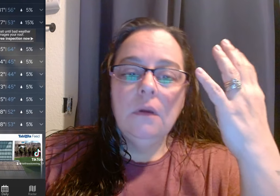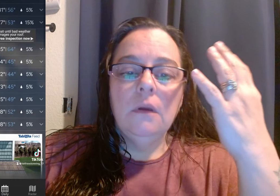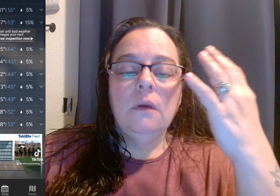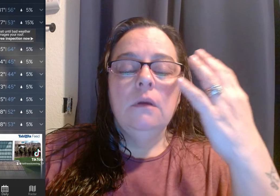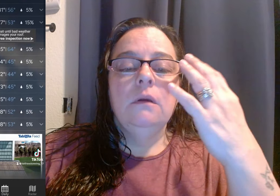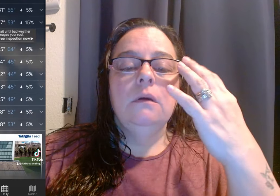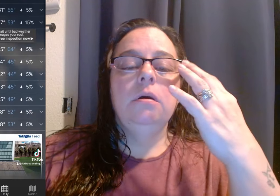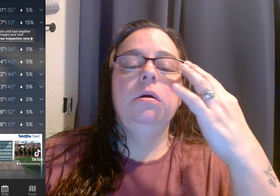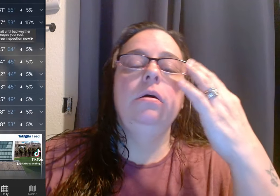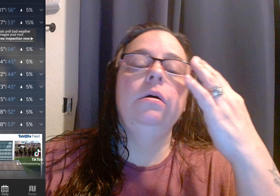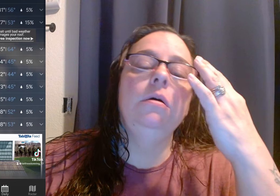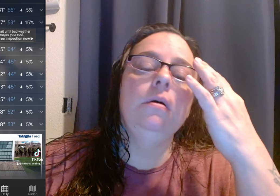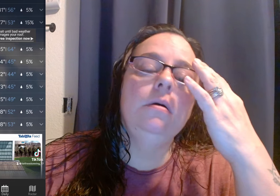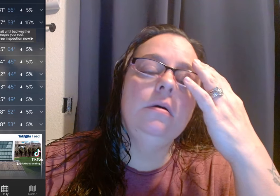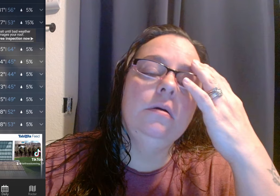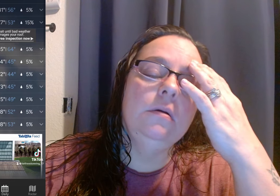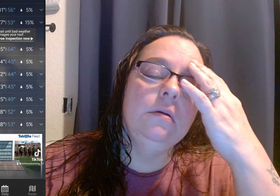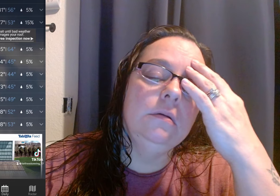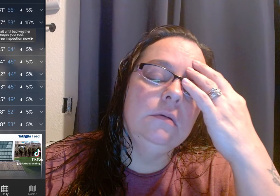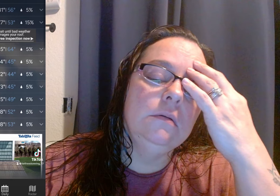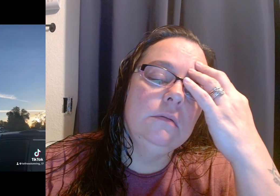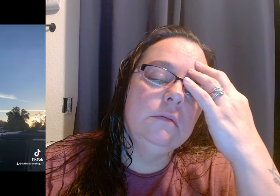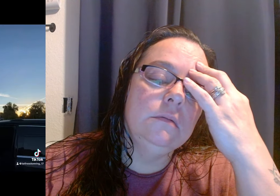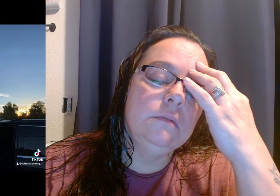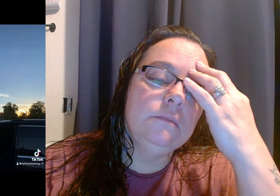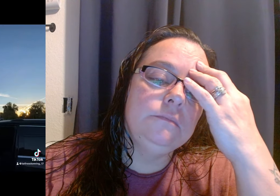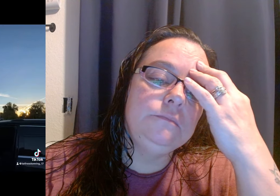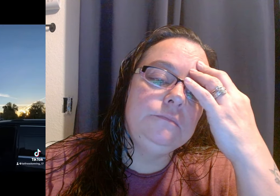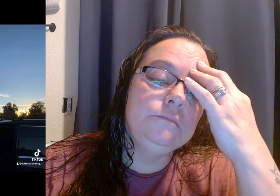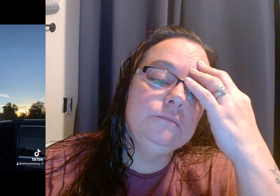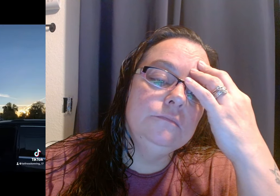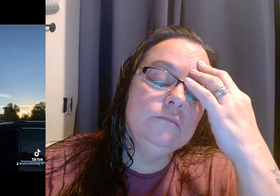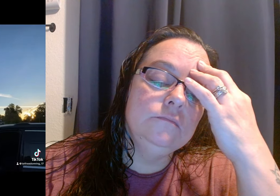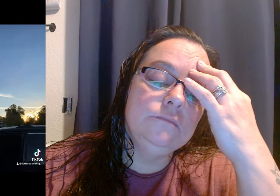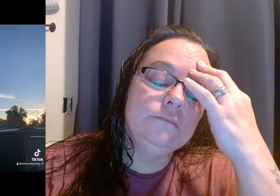going to be 77 degrees, partly cloudy.